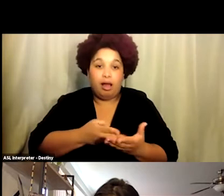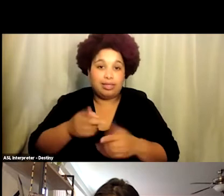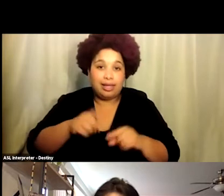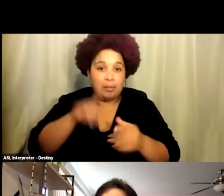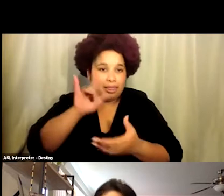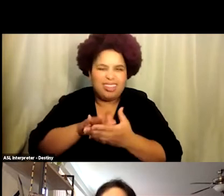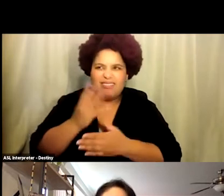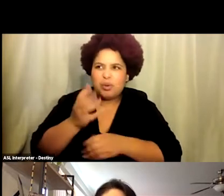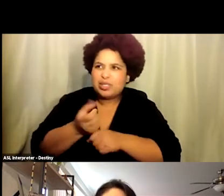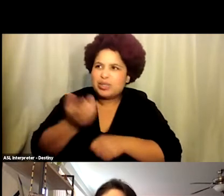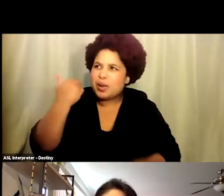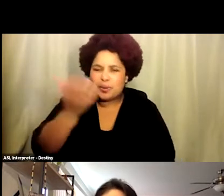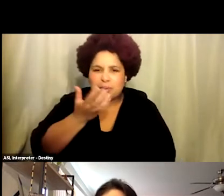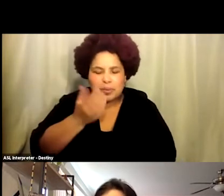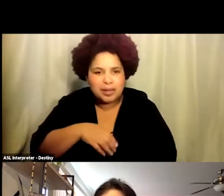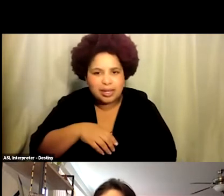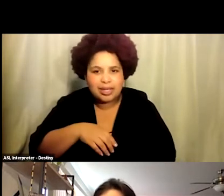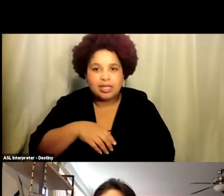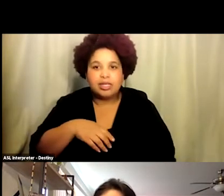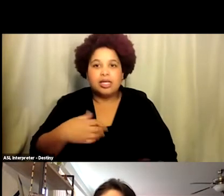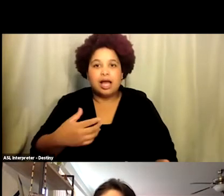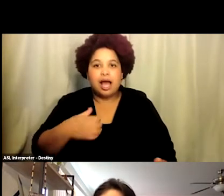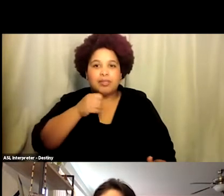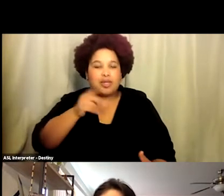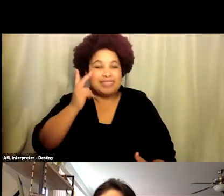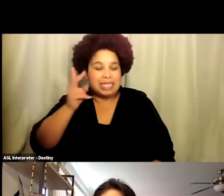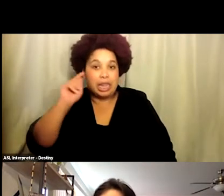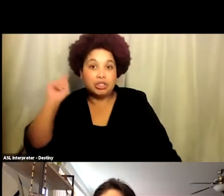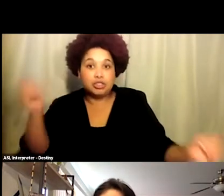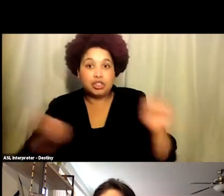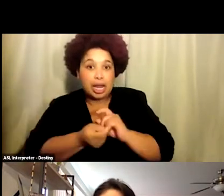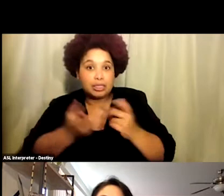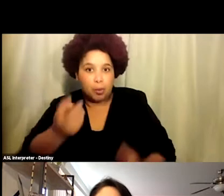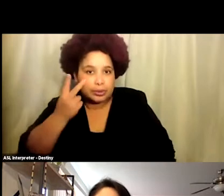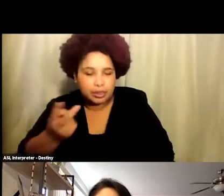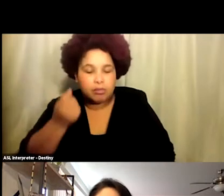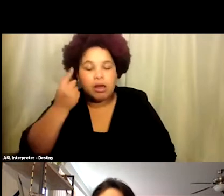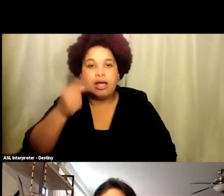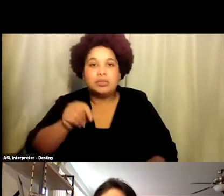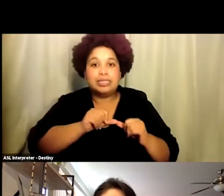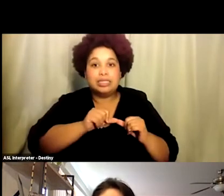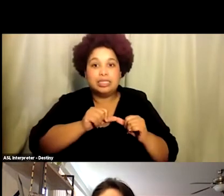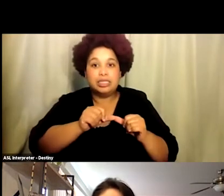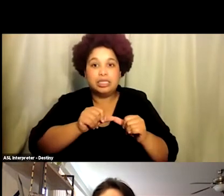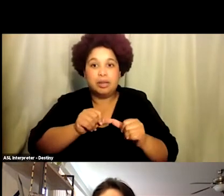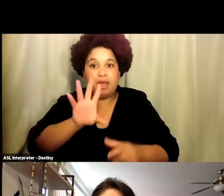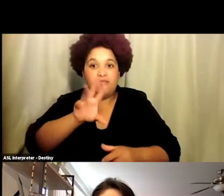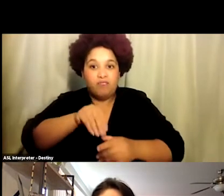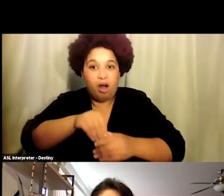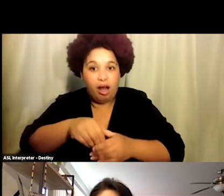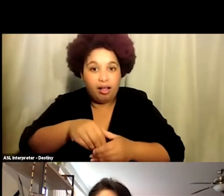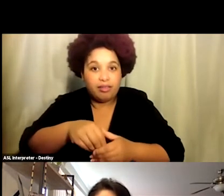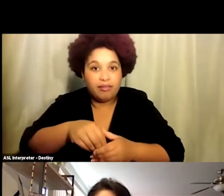ago. And I don't know that I've quite seen the change over that I would like to see, but to continuously now be in the